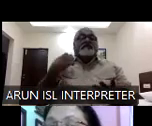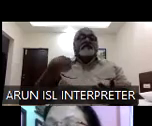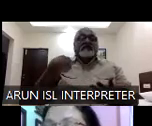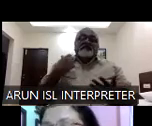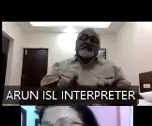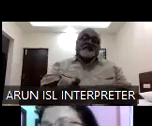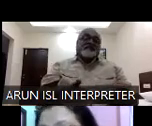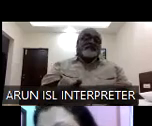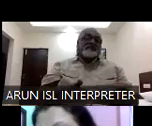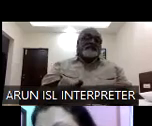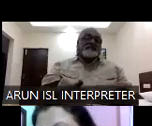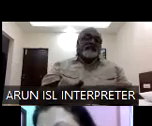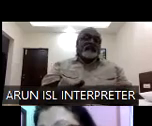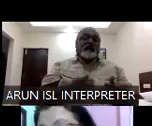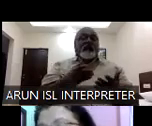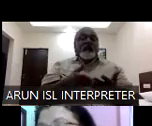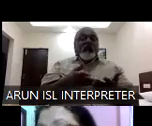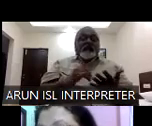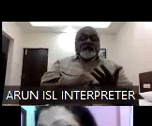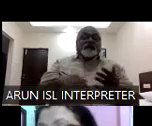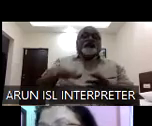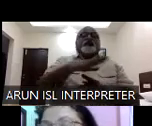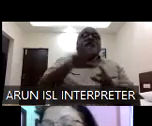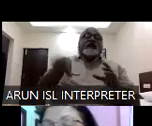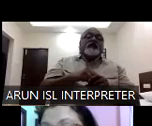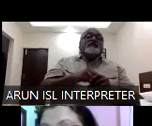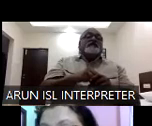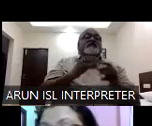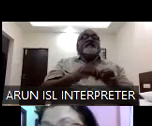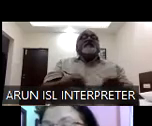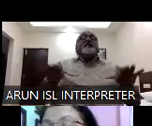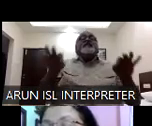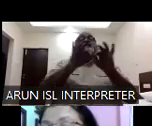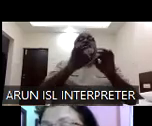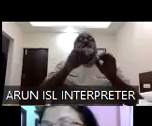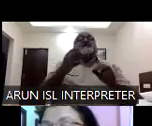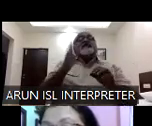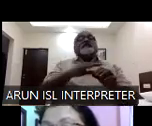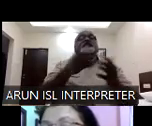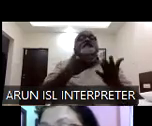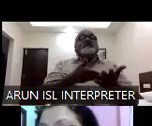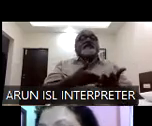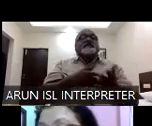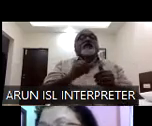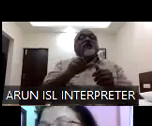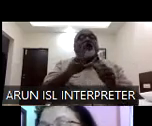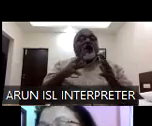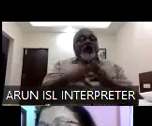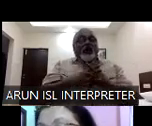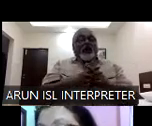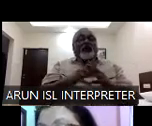is why social inclusion becomes fundamental to operationalize all the laws, policies,